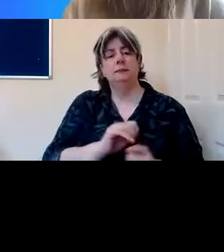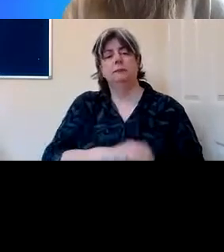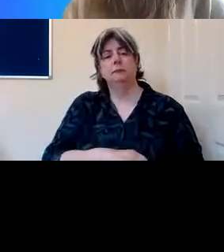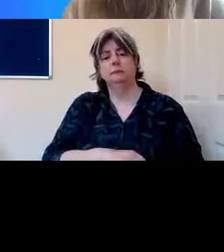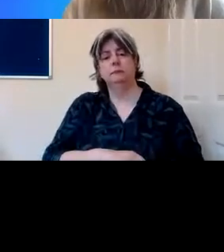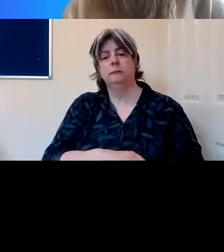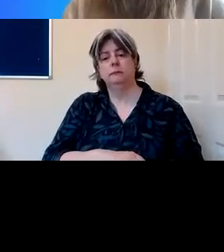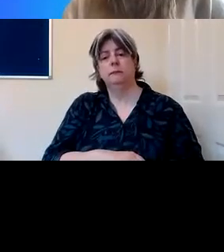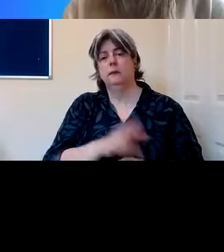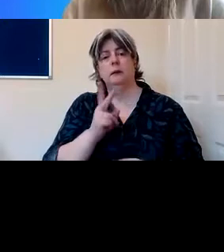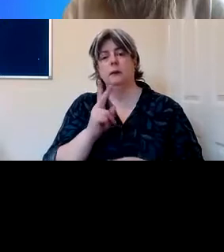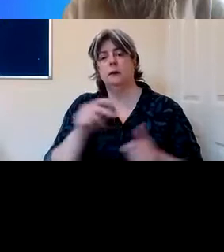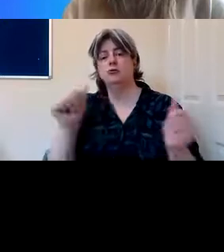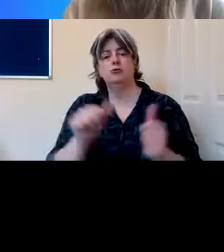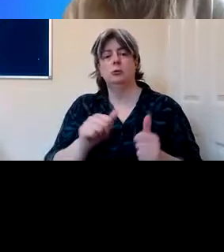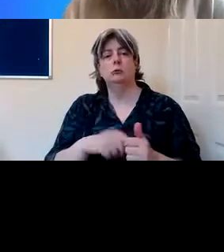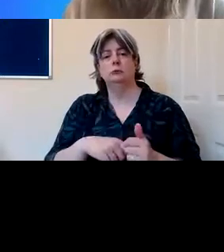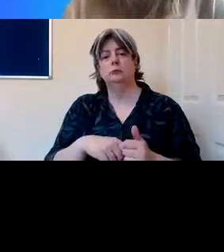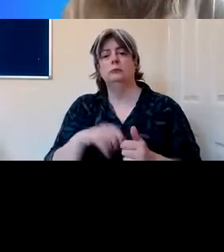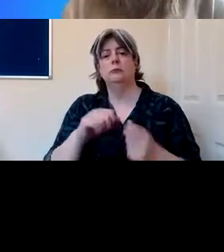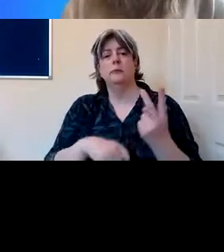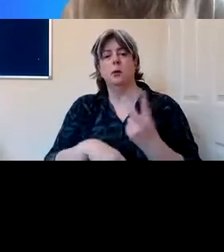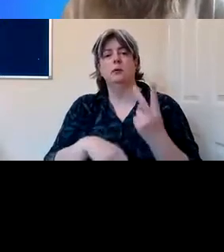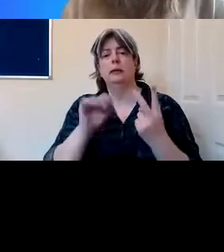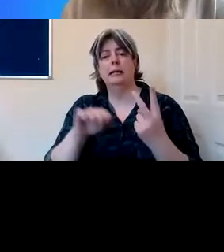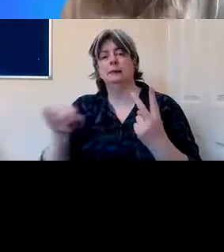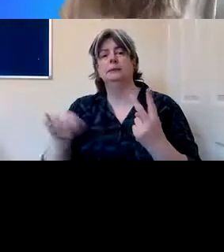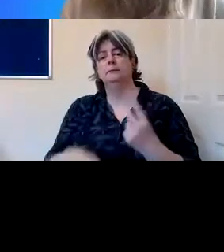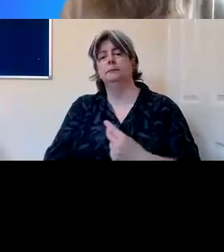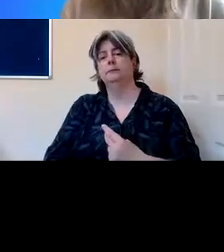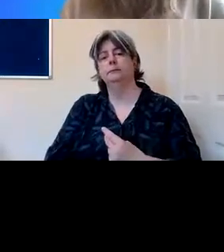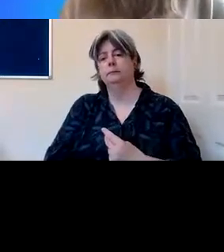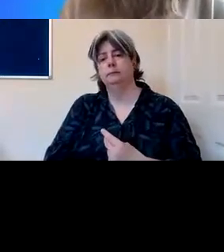Yeah, and again, in short, yes to both.